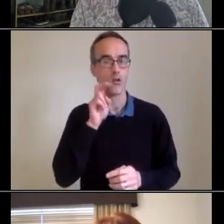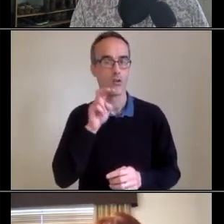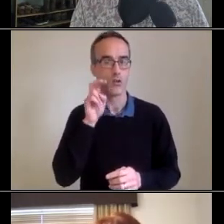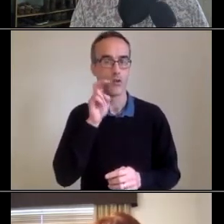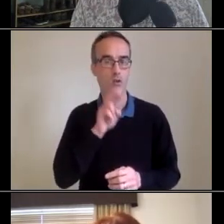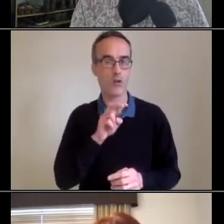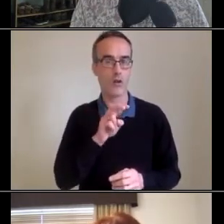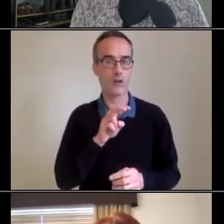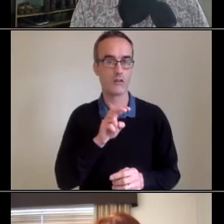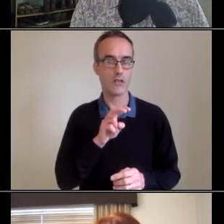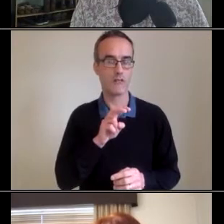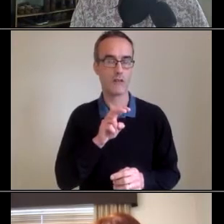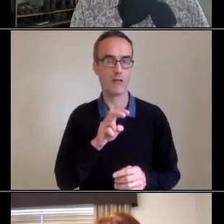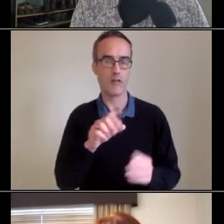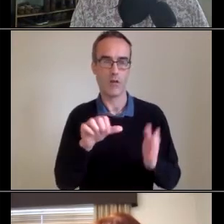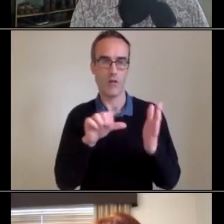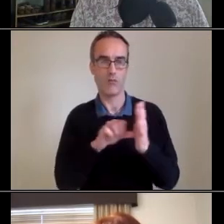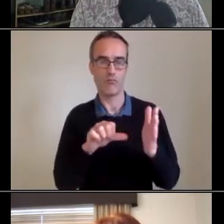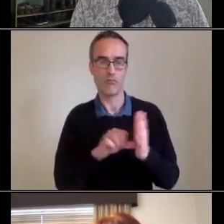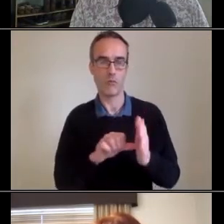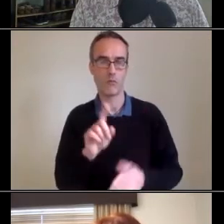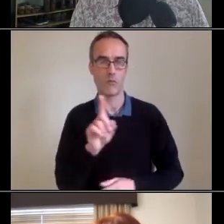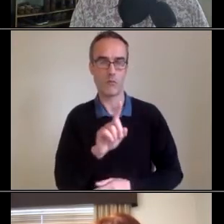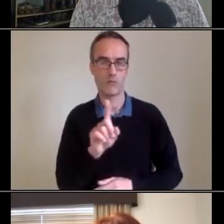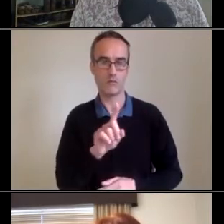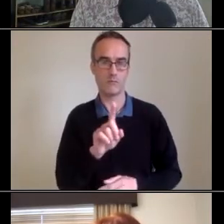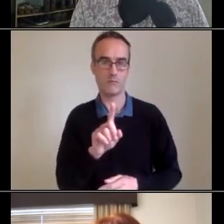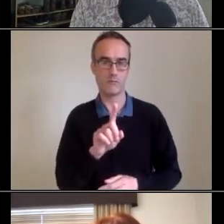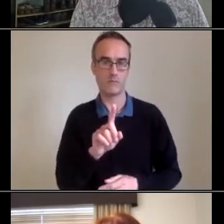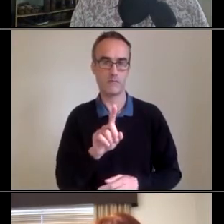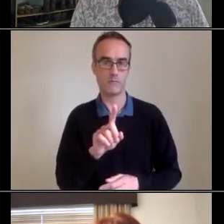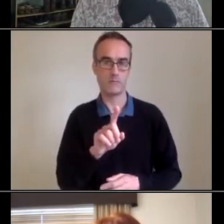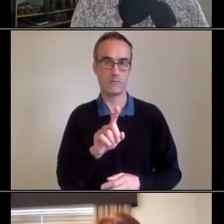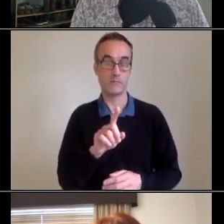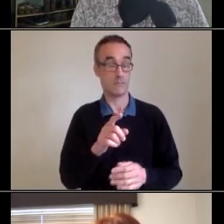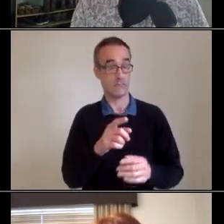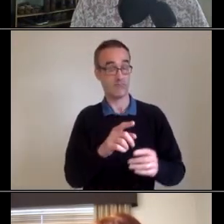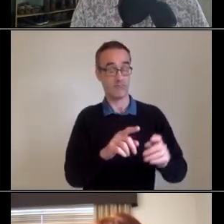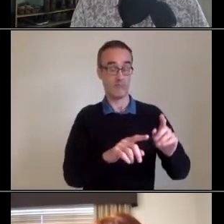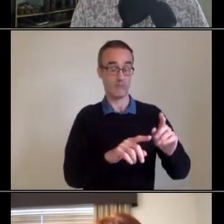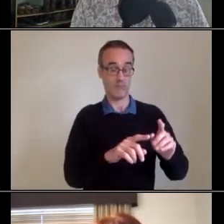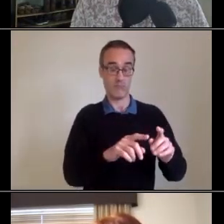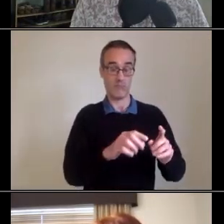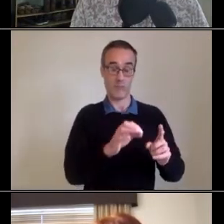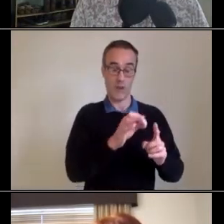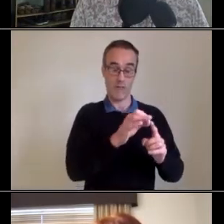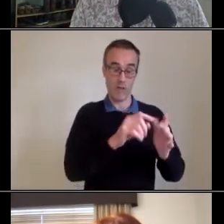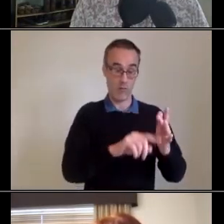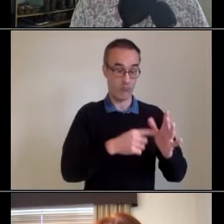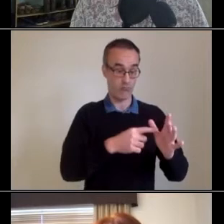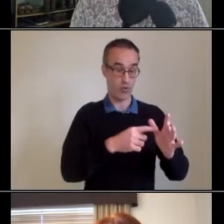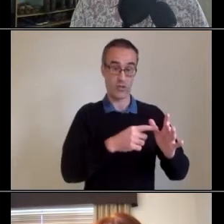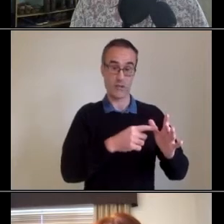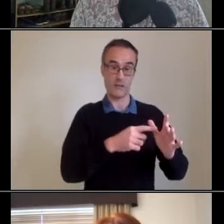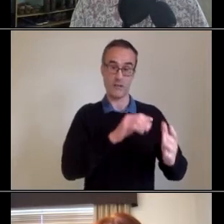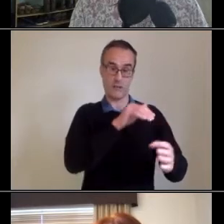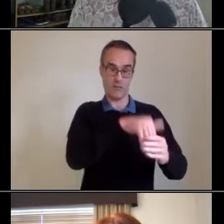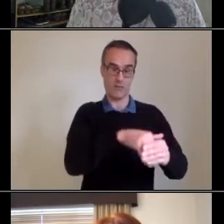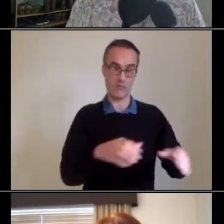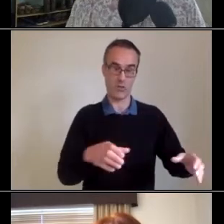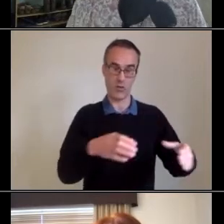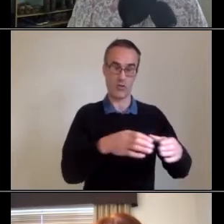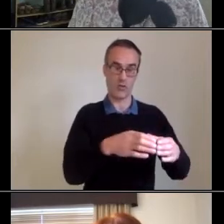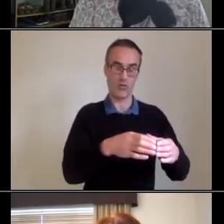no penalty for not having the budget commensurate with the level of people in